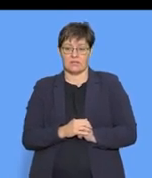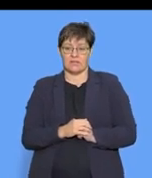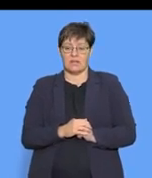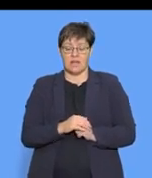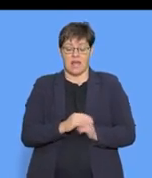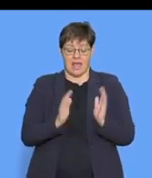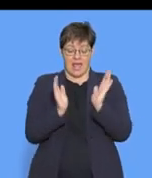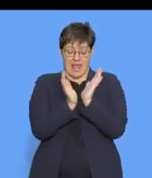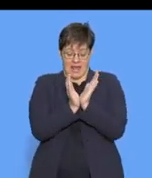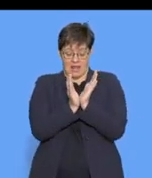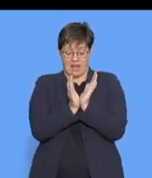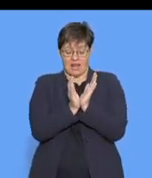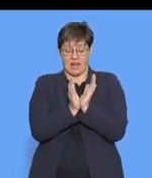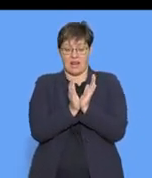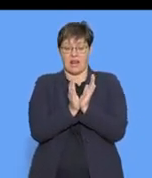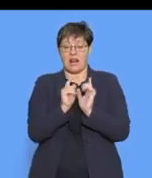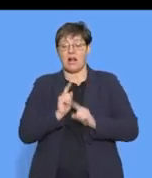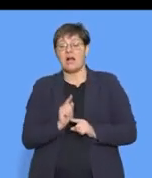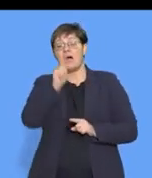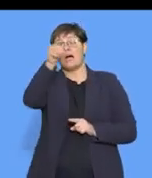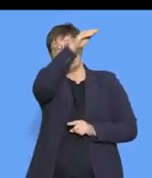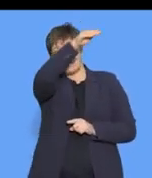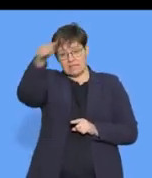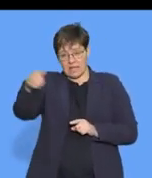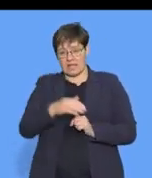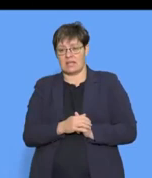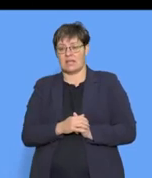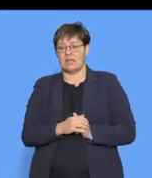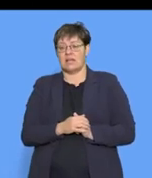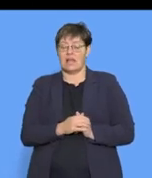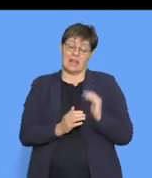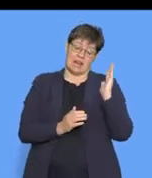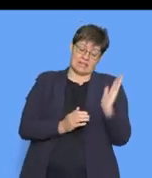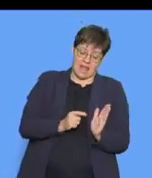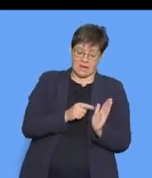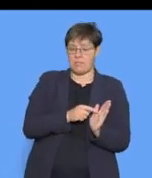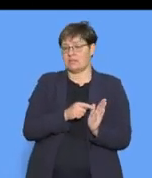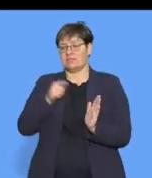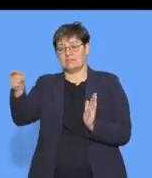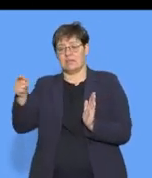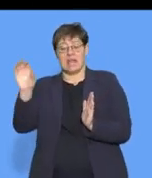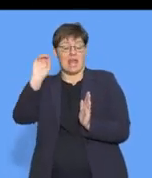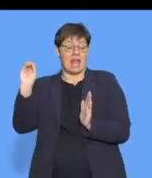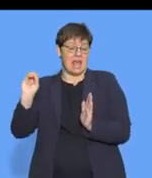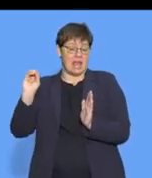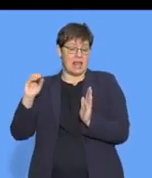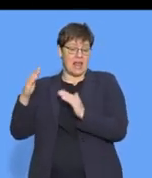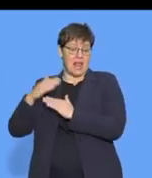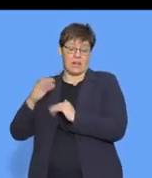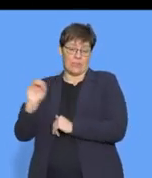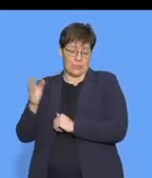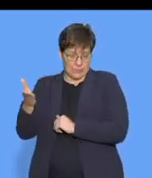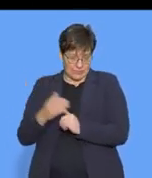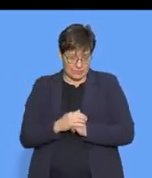given one pair, and we need one half pair. So either we can be given that and then we can find the angle, or the other way around.